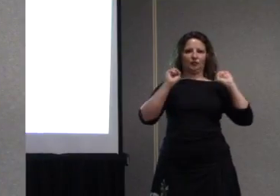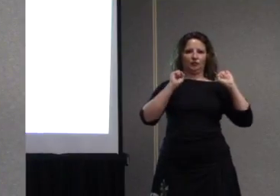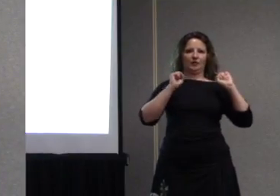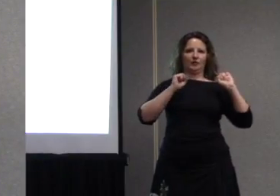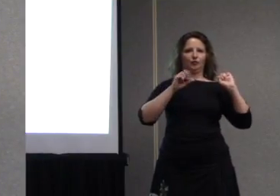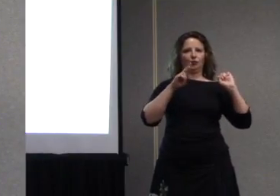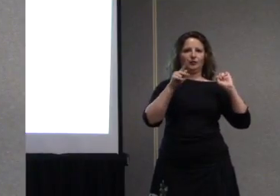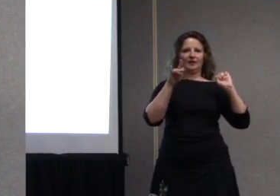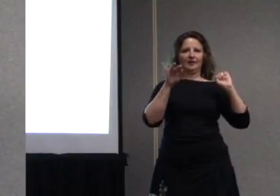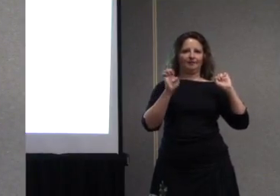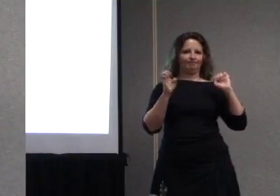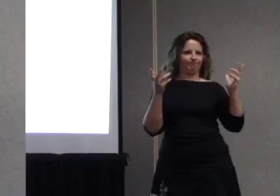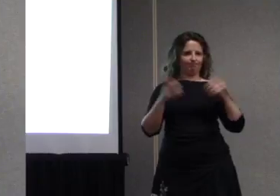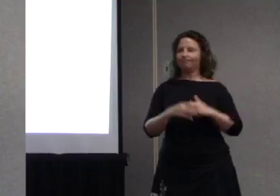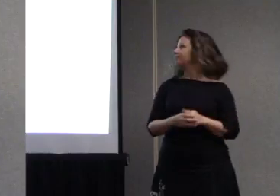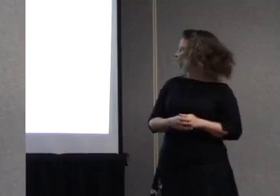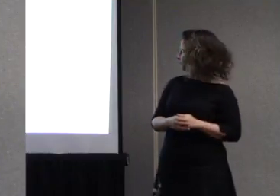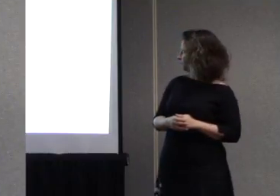routine?